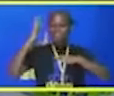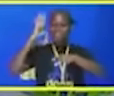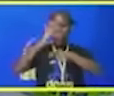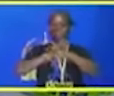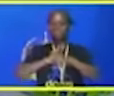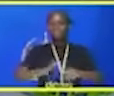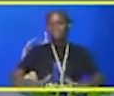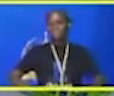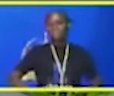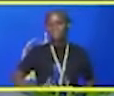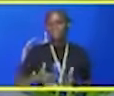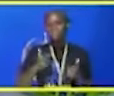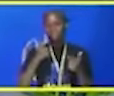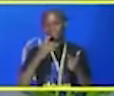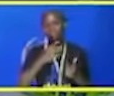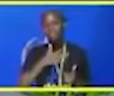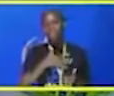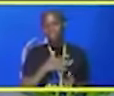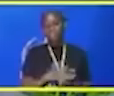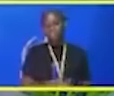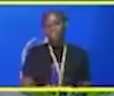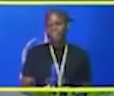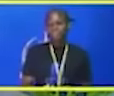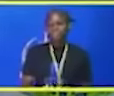upon my life.